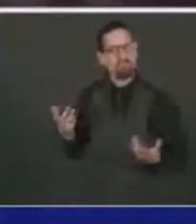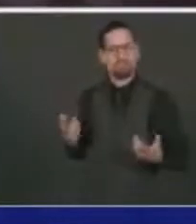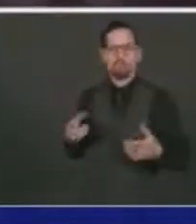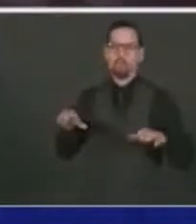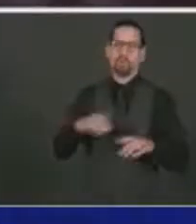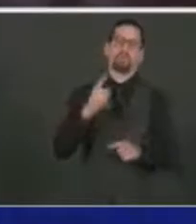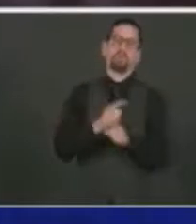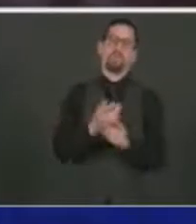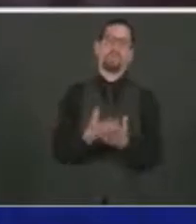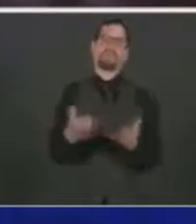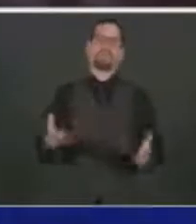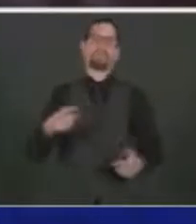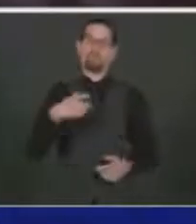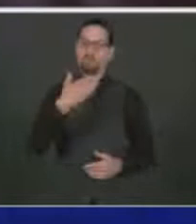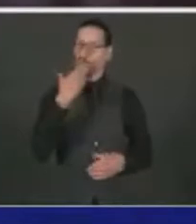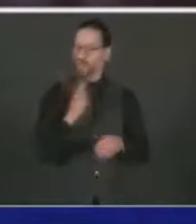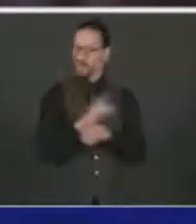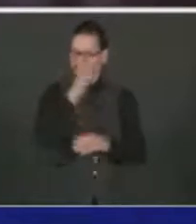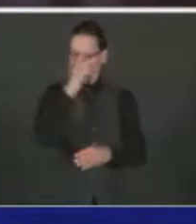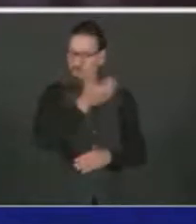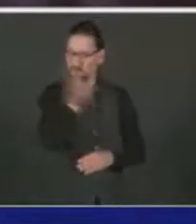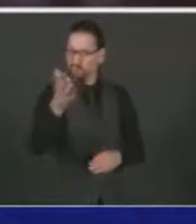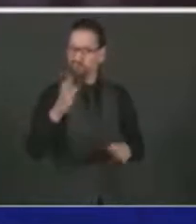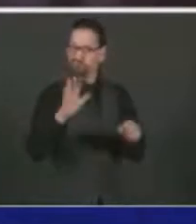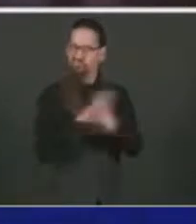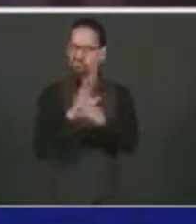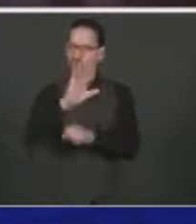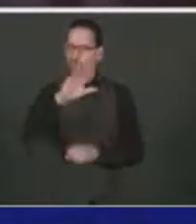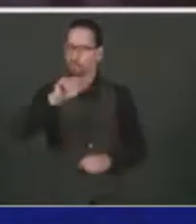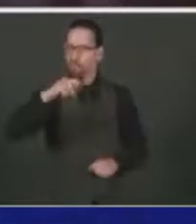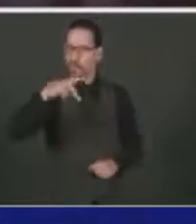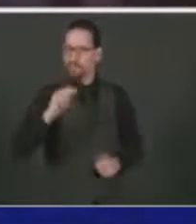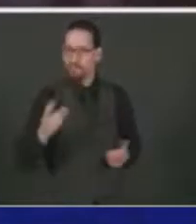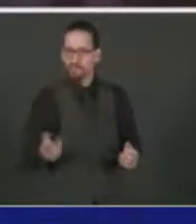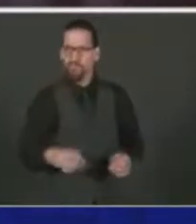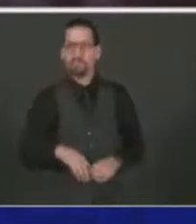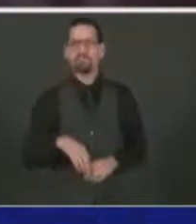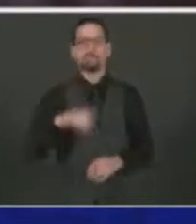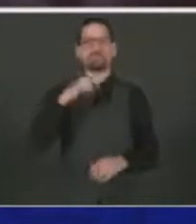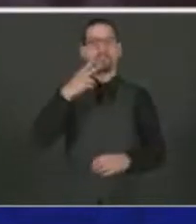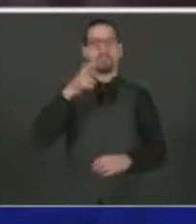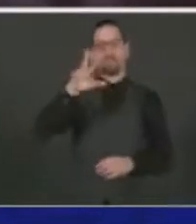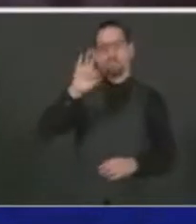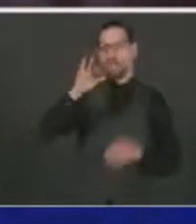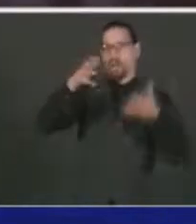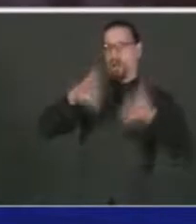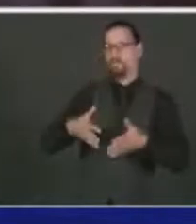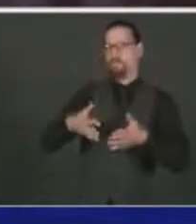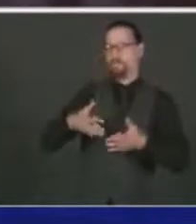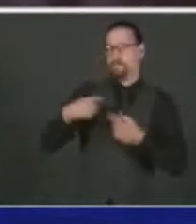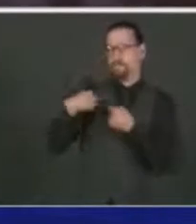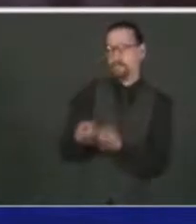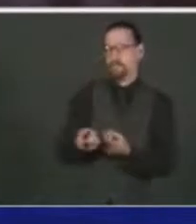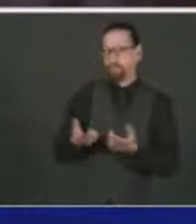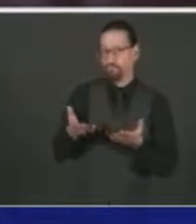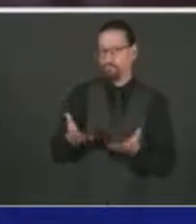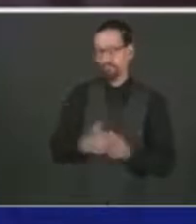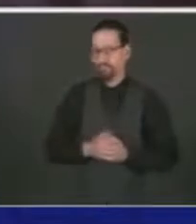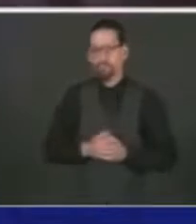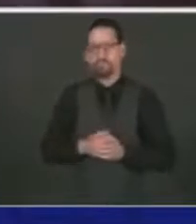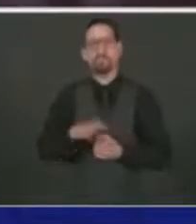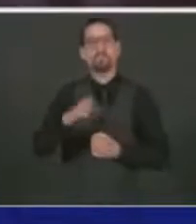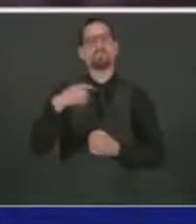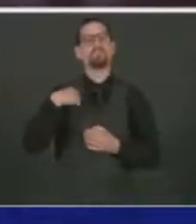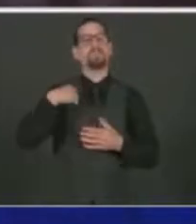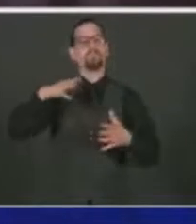business. We only have 39 units left to go. When I announced this the other day, we got a lot of